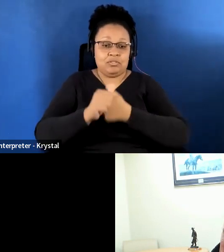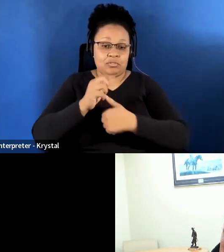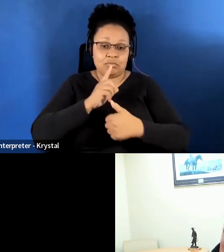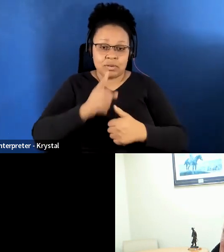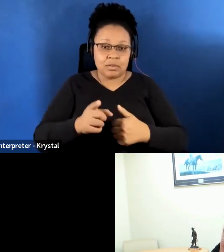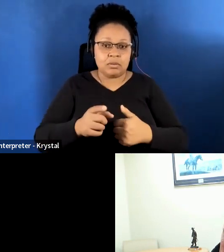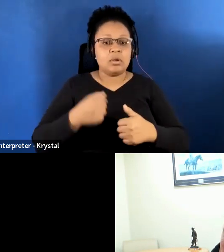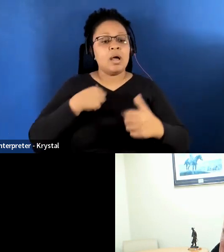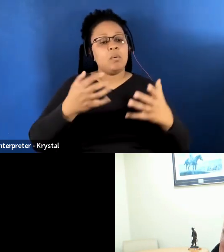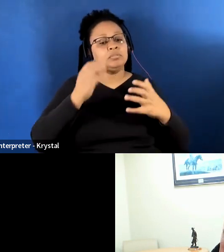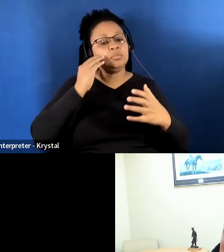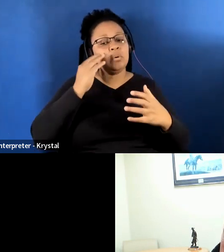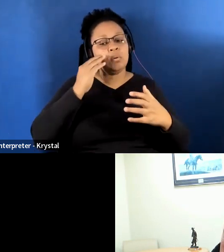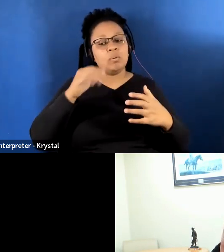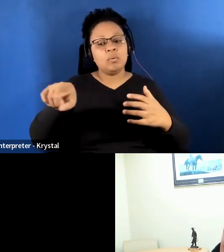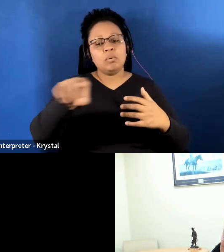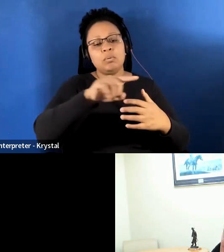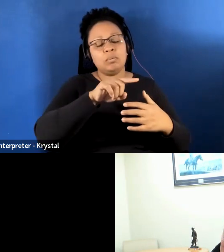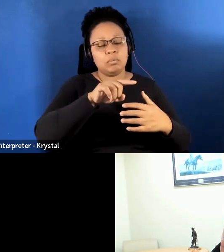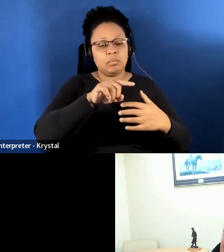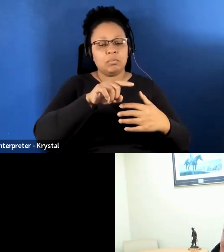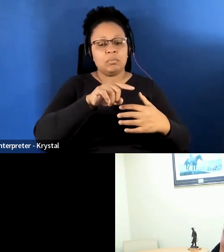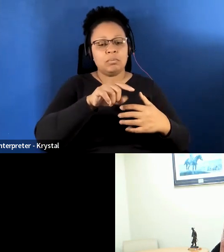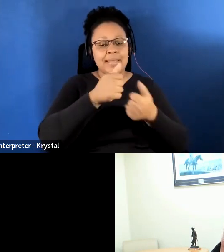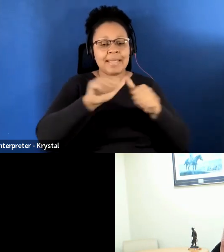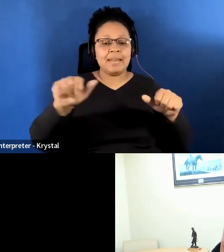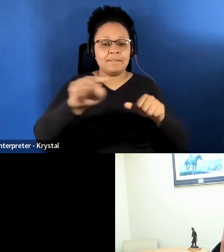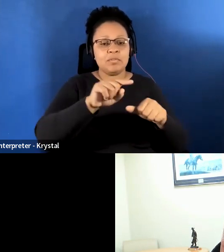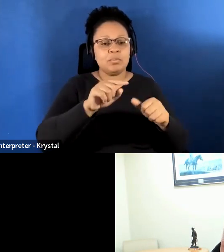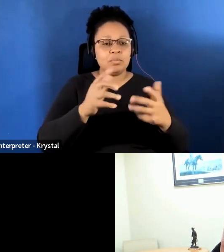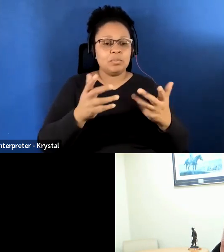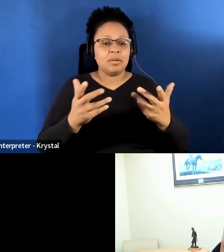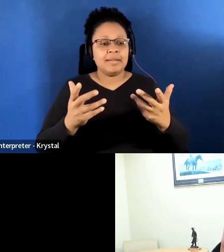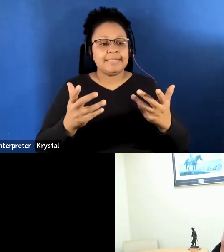to hear from anyone who has